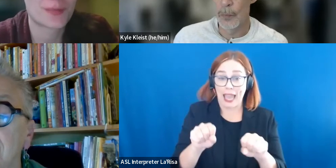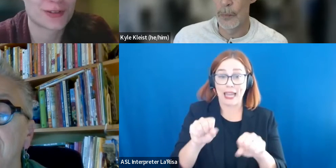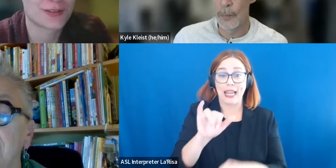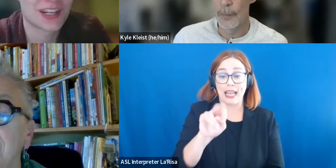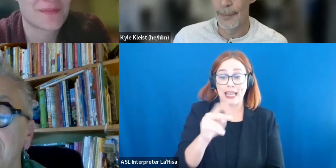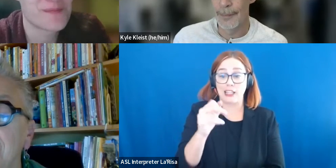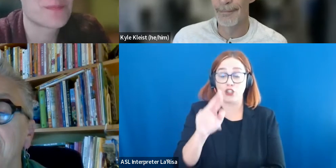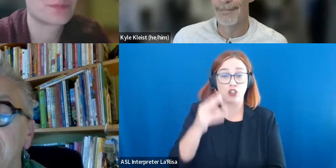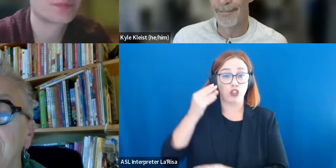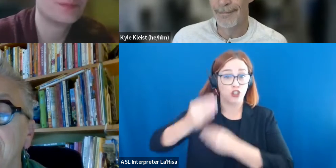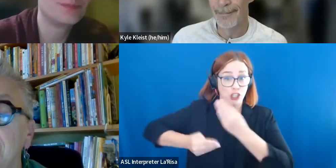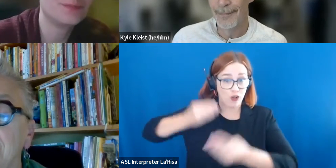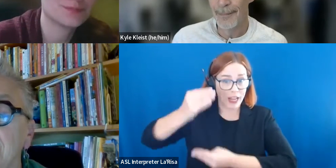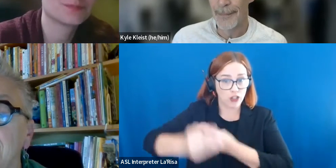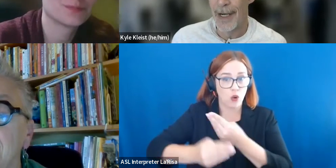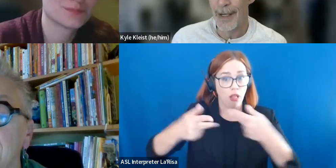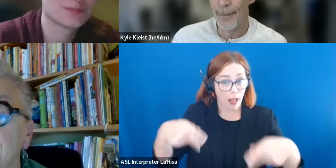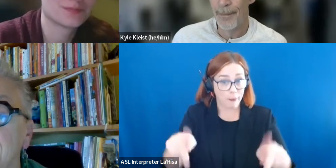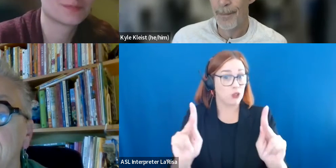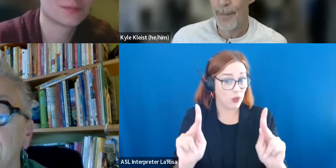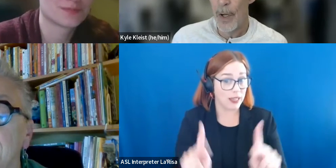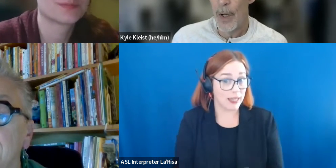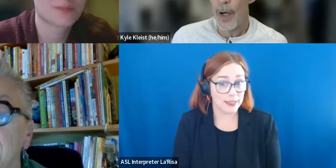intergenerational opportunity.